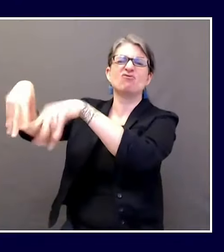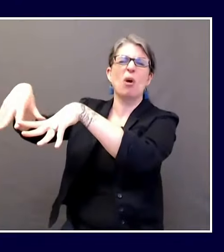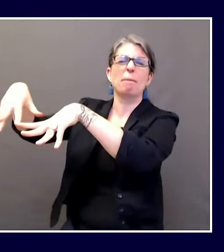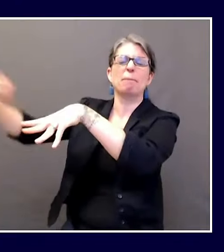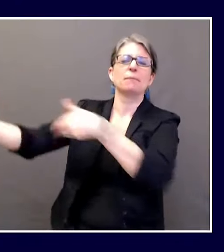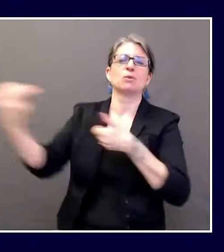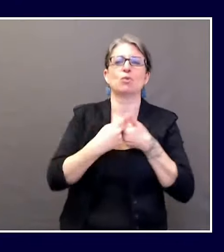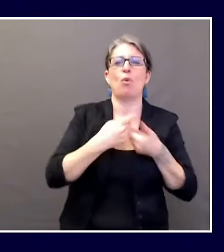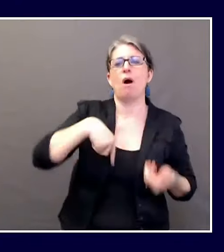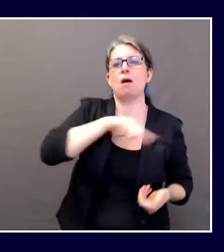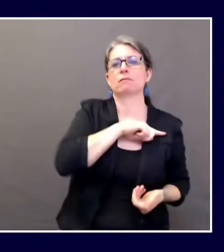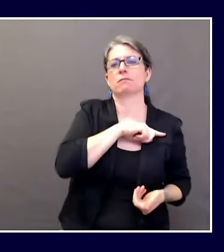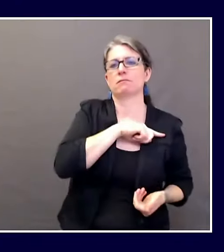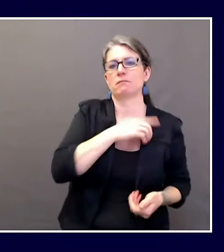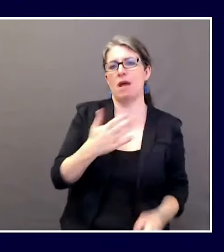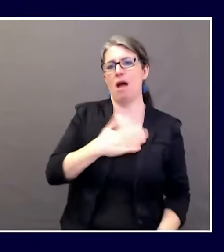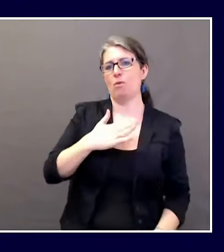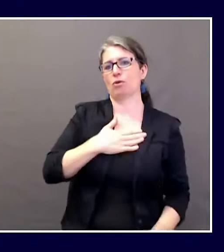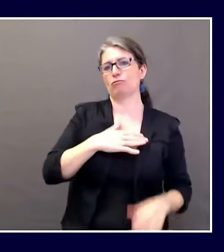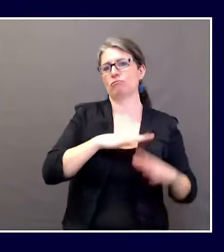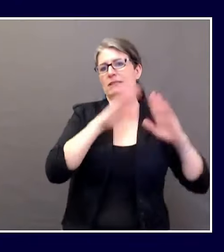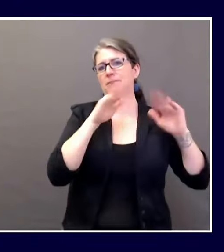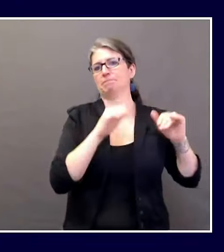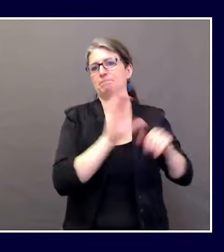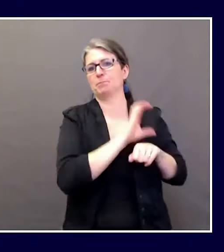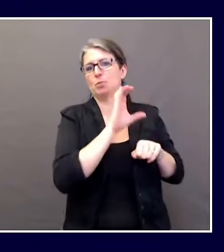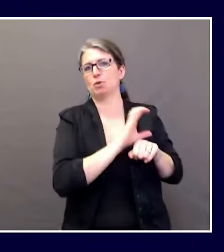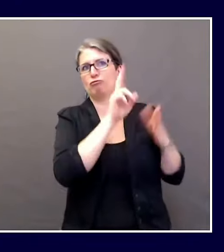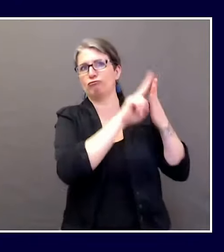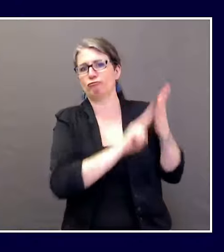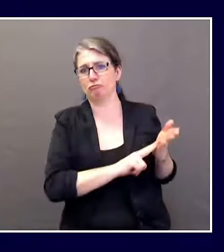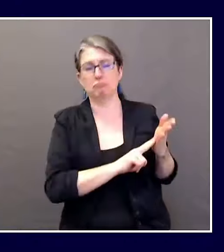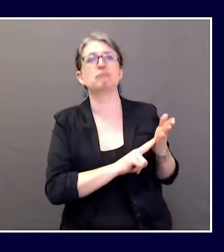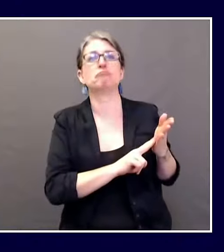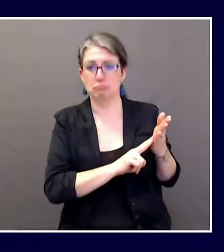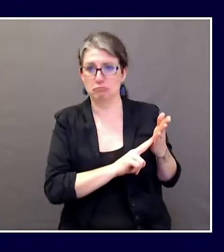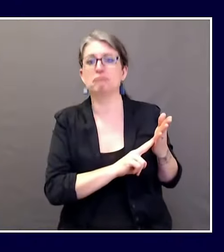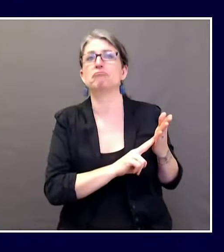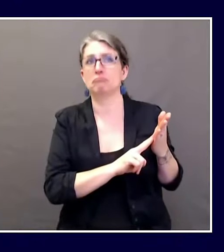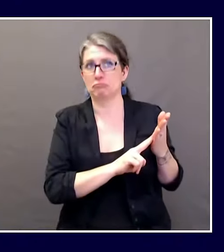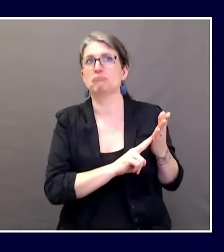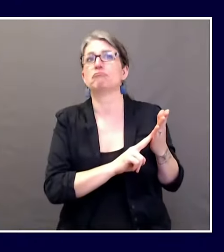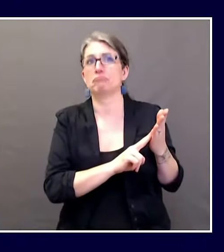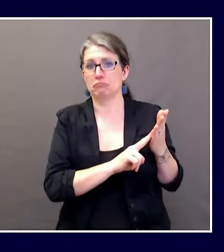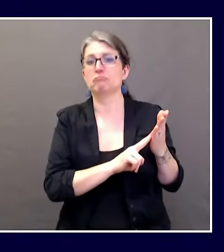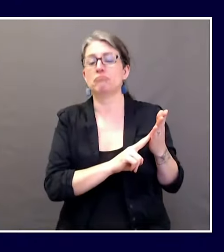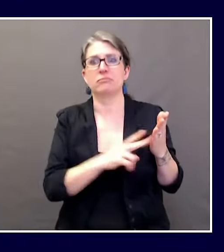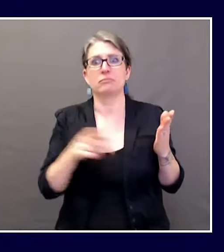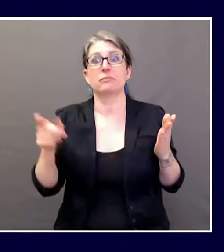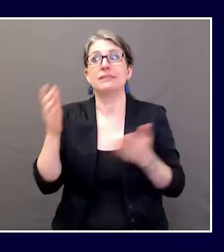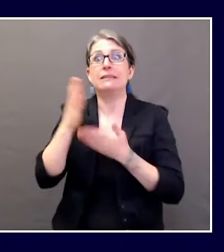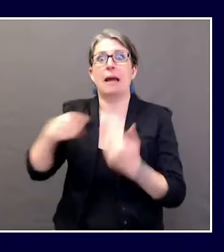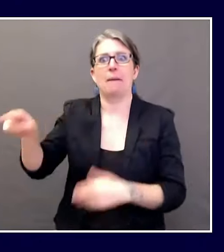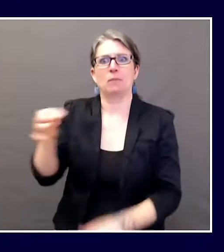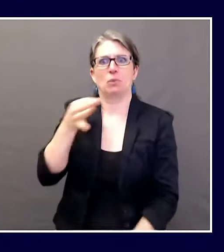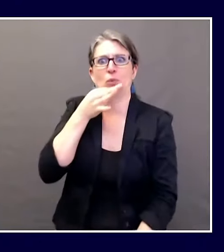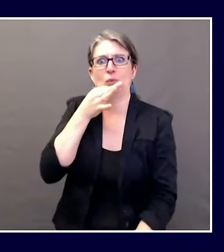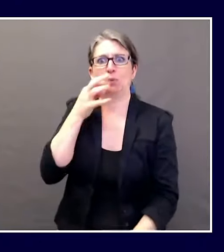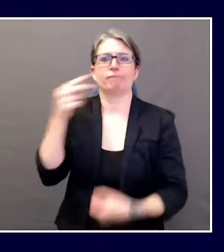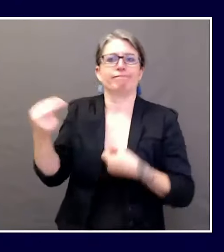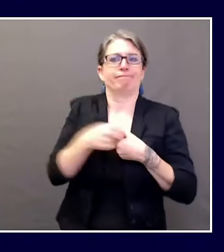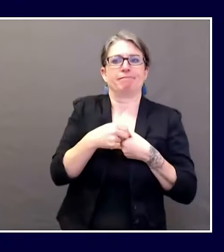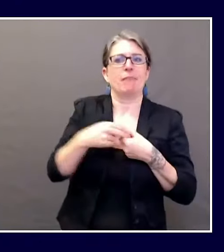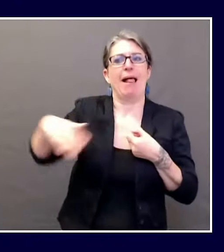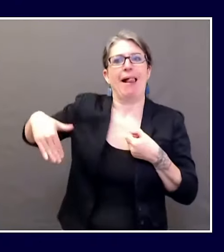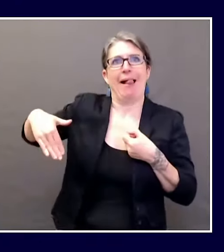of the platform very soon, and that will complete the circle. Right now, we're focused on pre-registration to get folks to